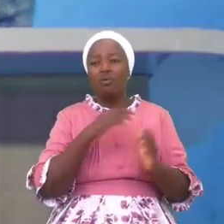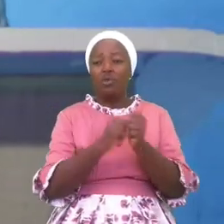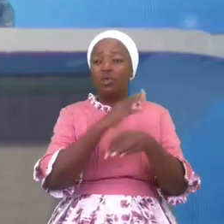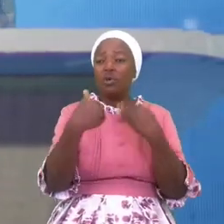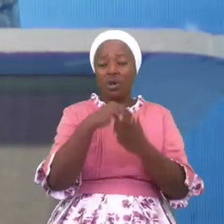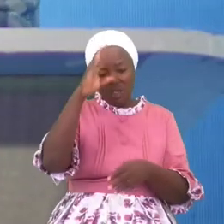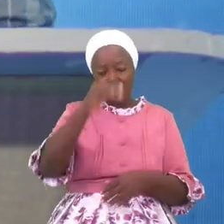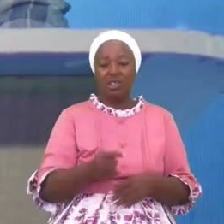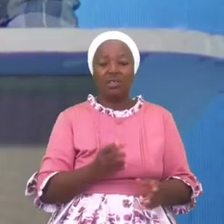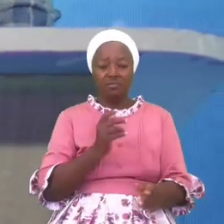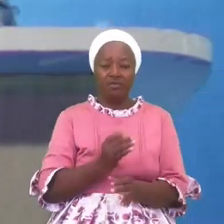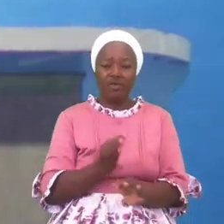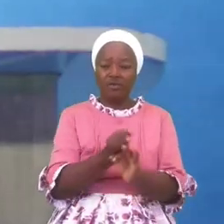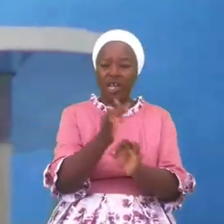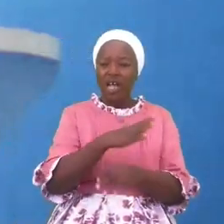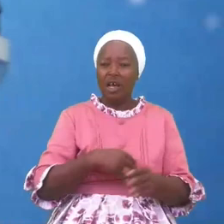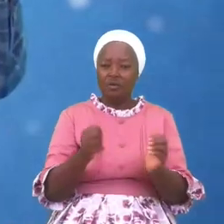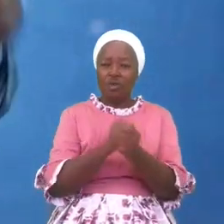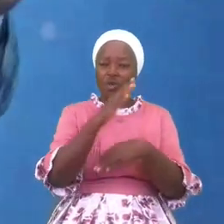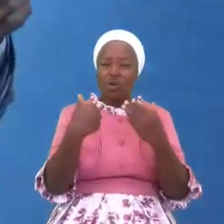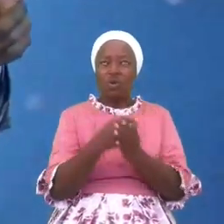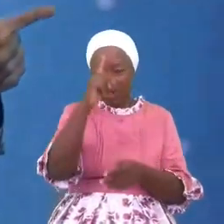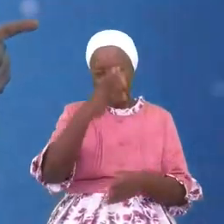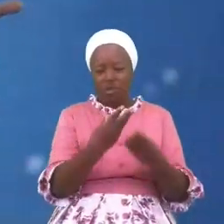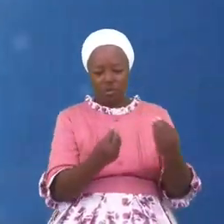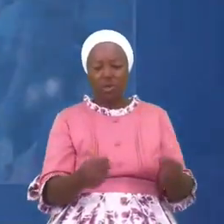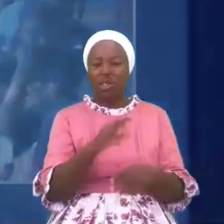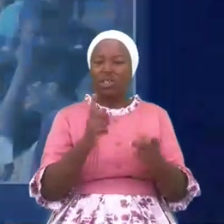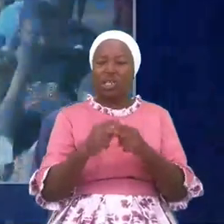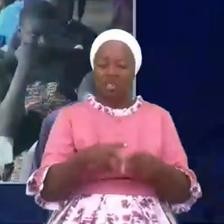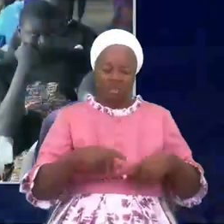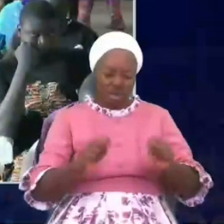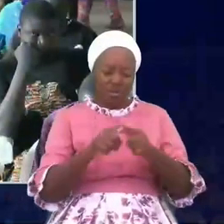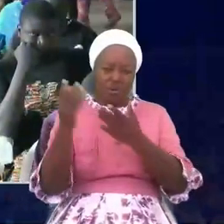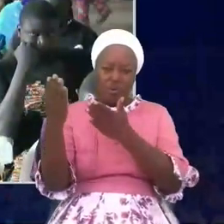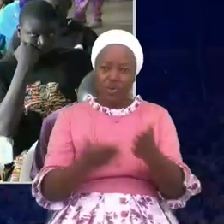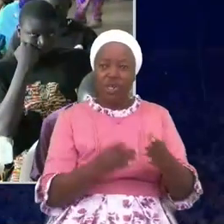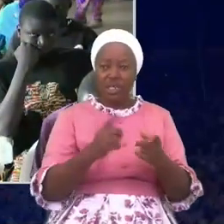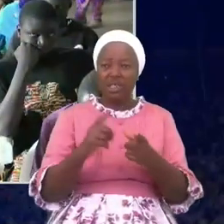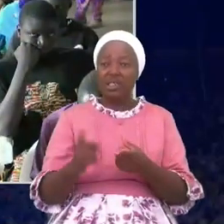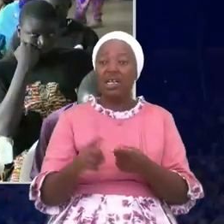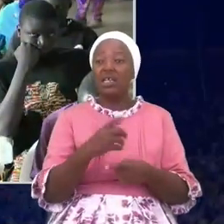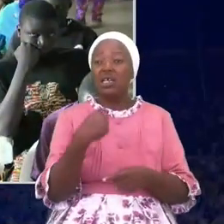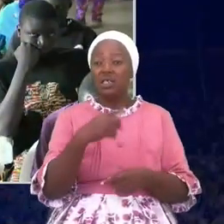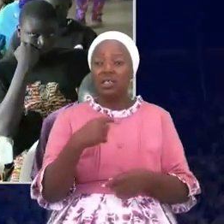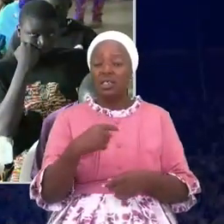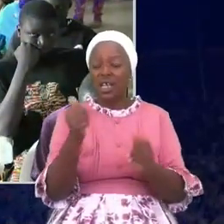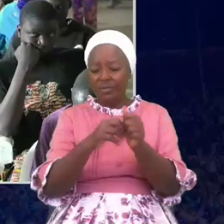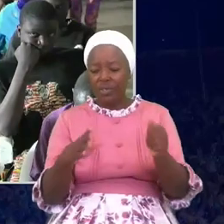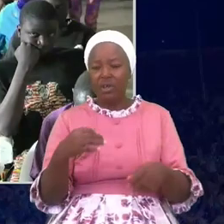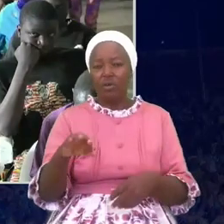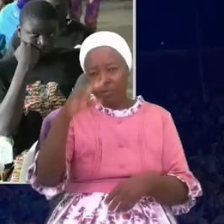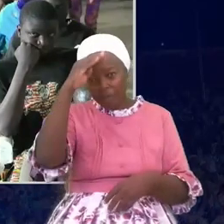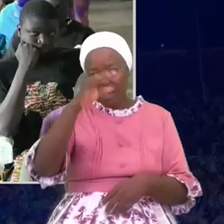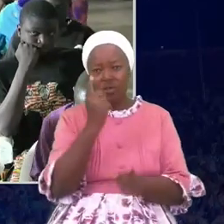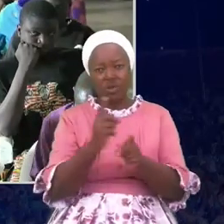he tries to bring, he says everything of man is like grass, it withers away, like